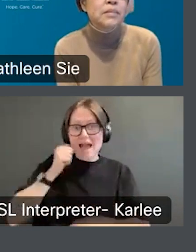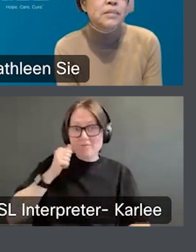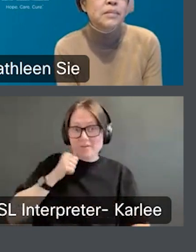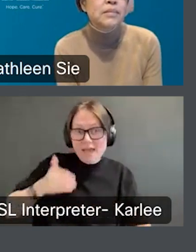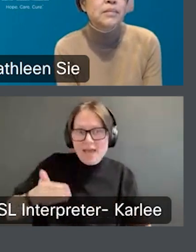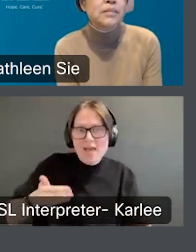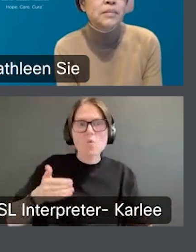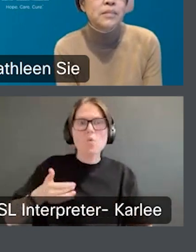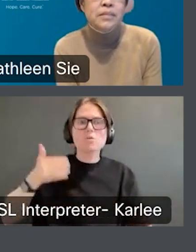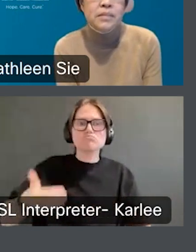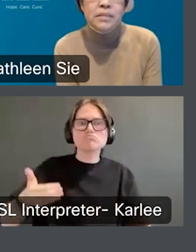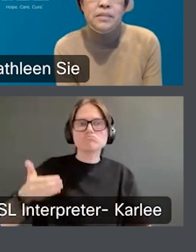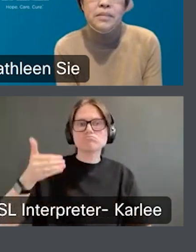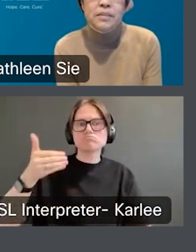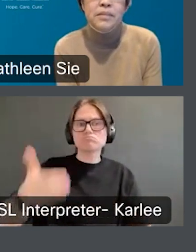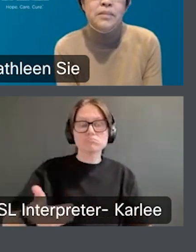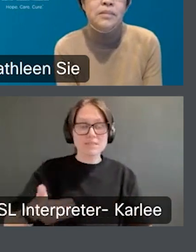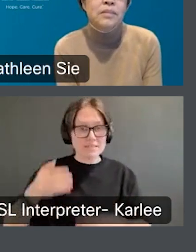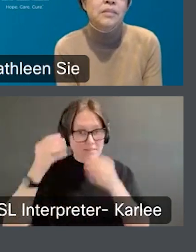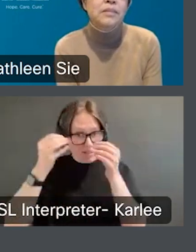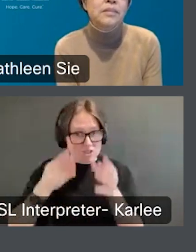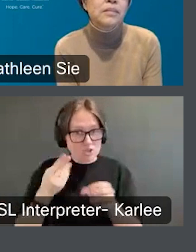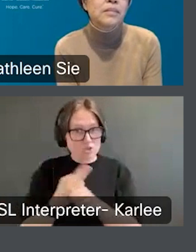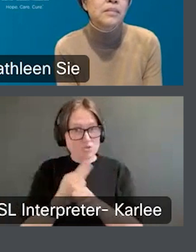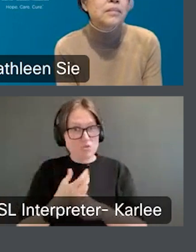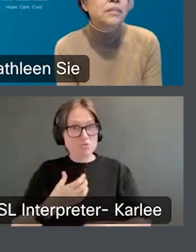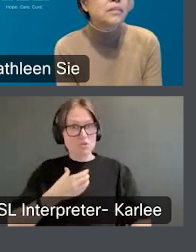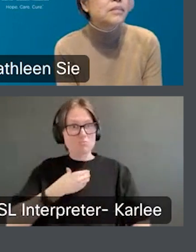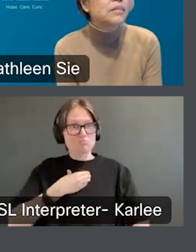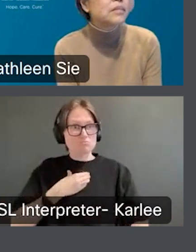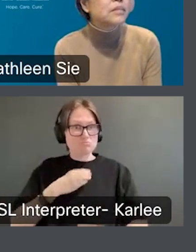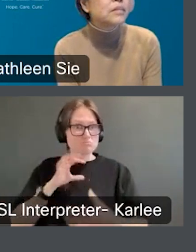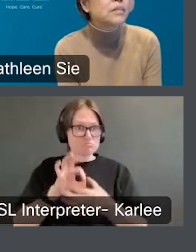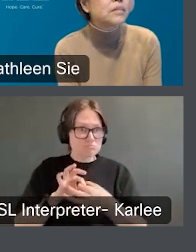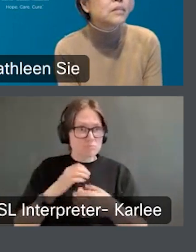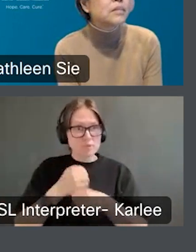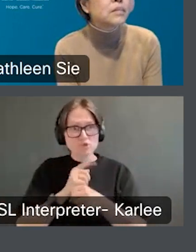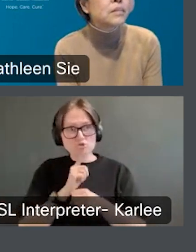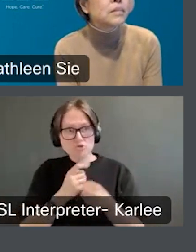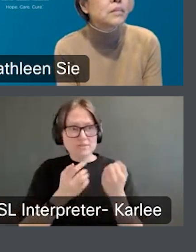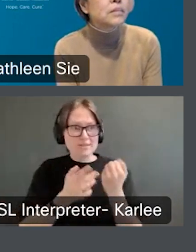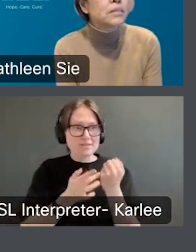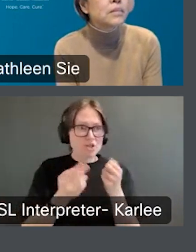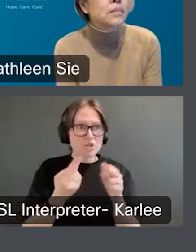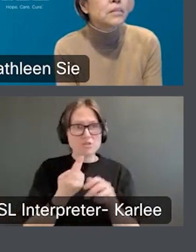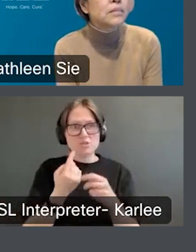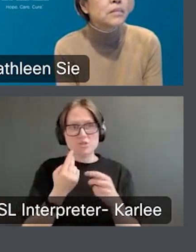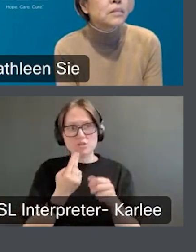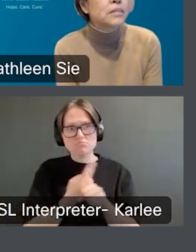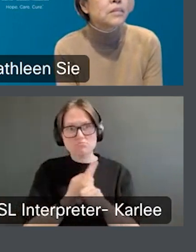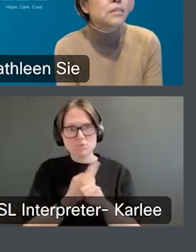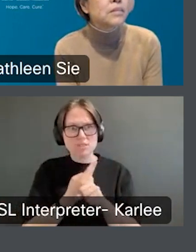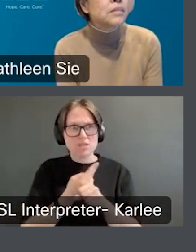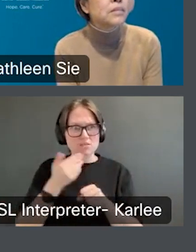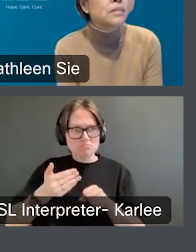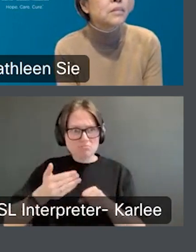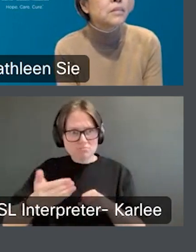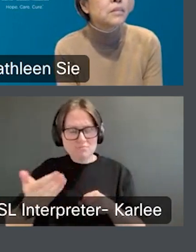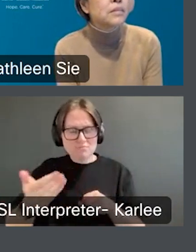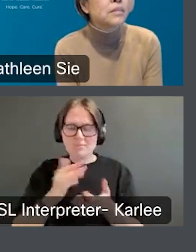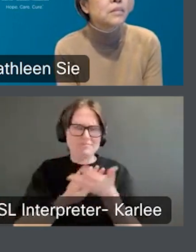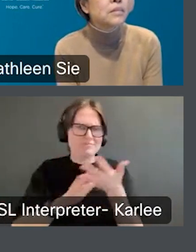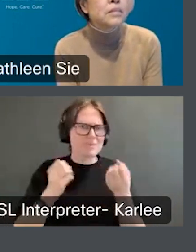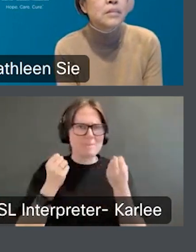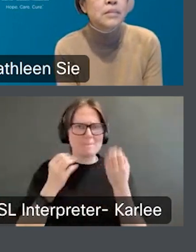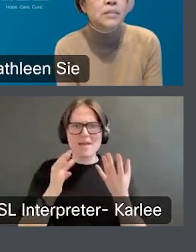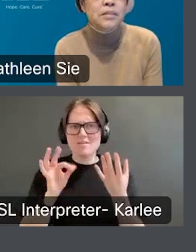the teachers ensuring that the technology is working on, there are a whole lot of questions that have to